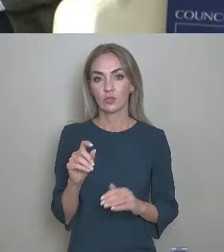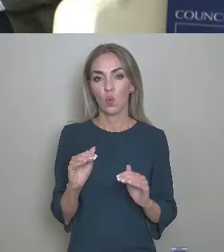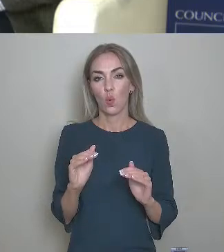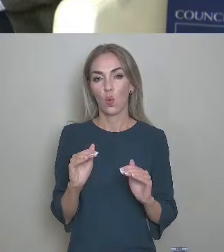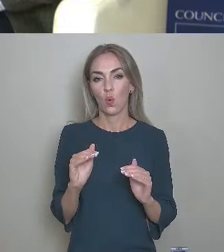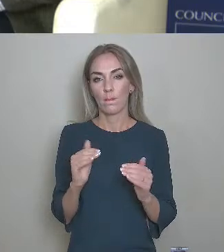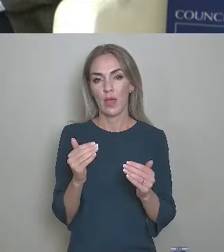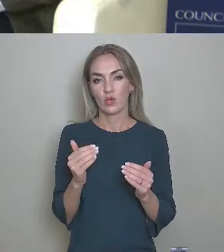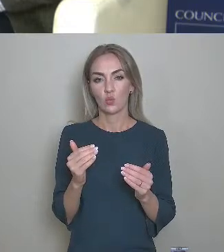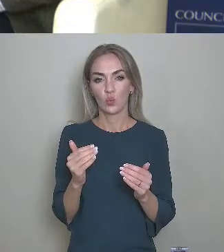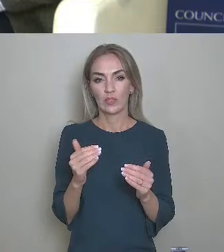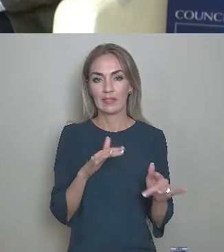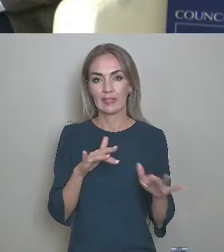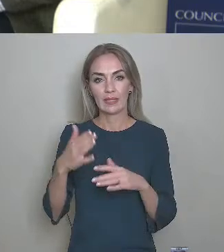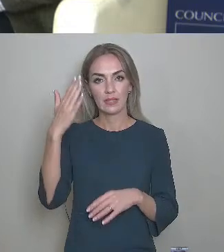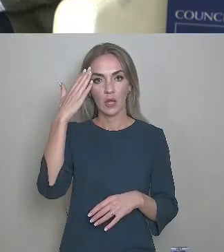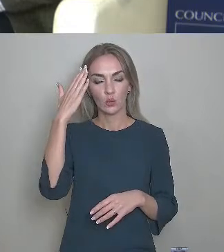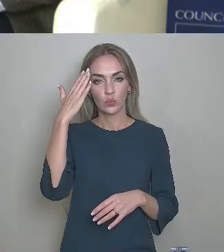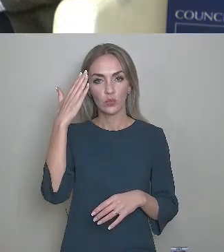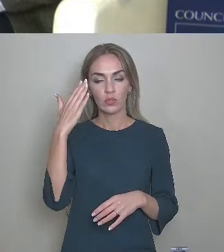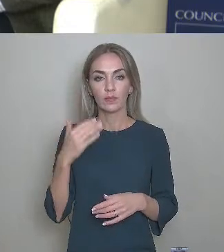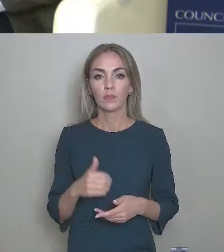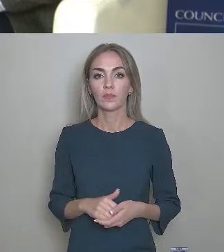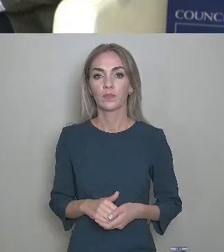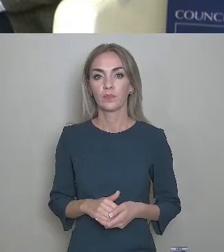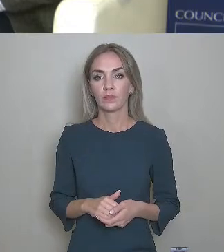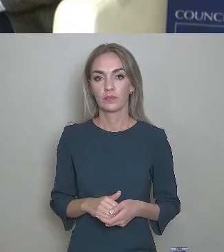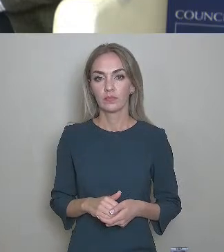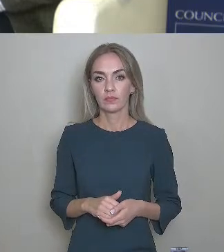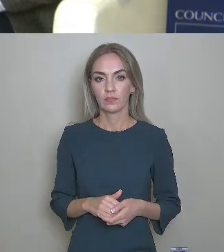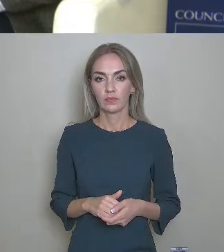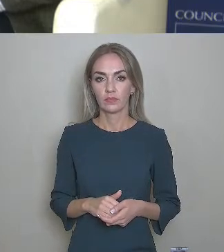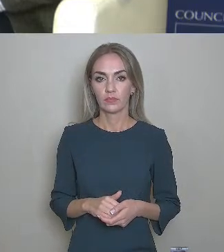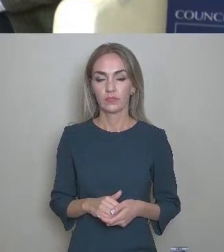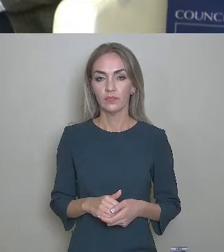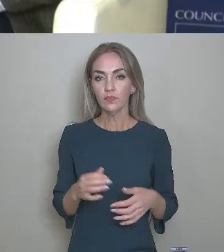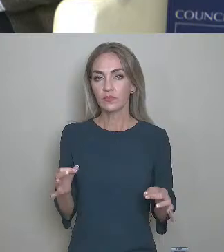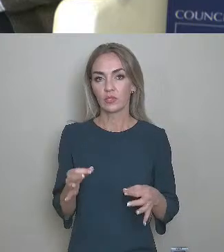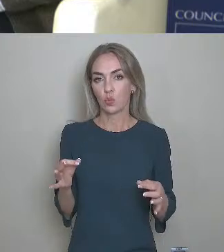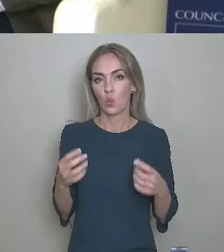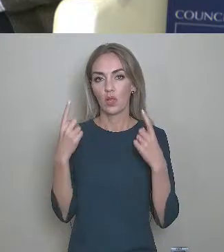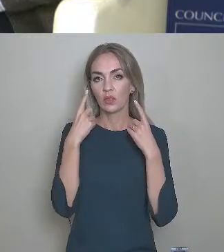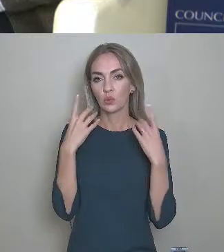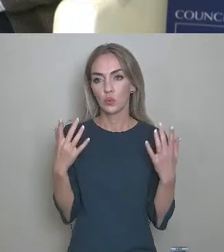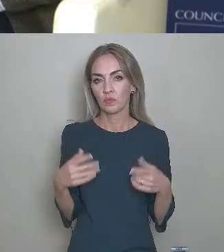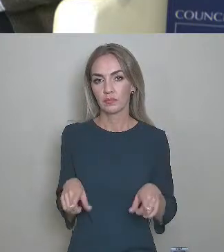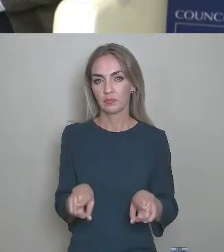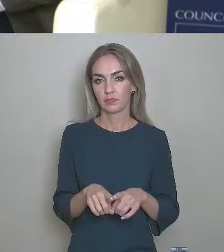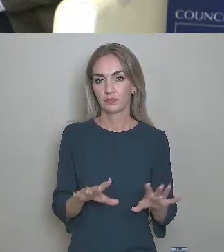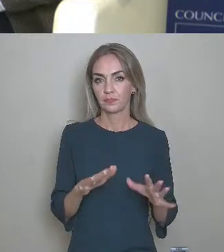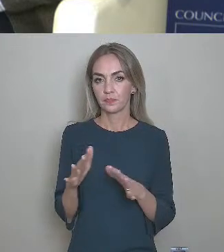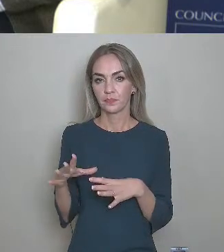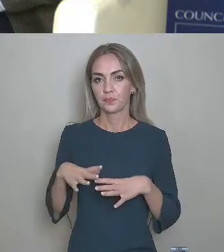limited capacity. Have you ever had any candidates with this?